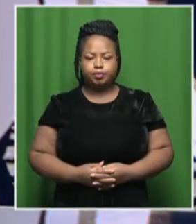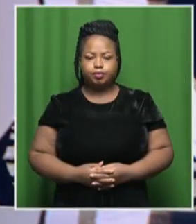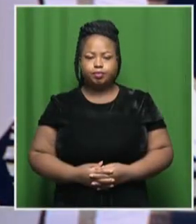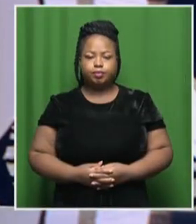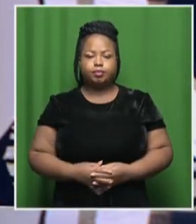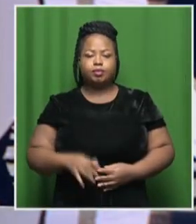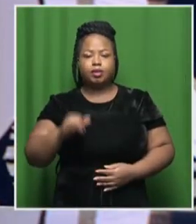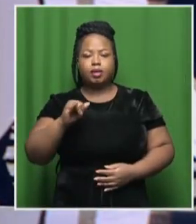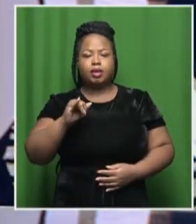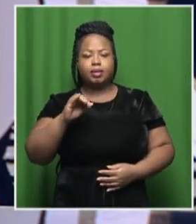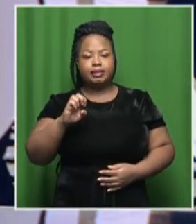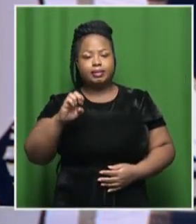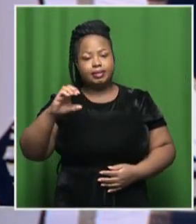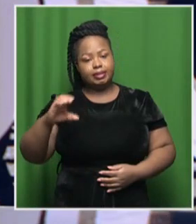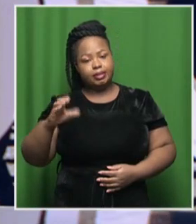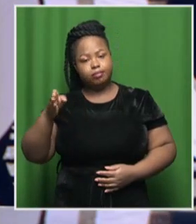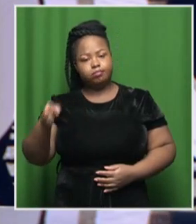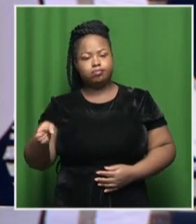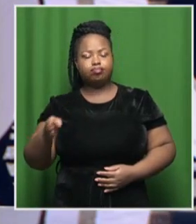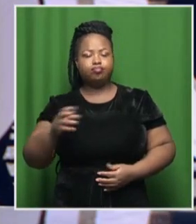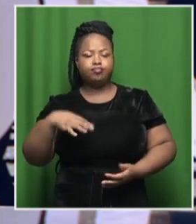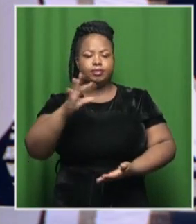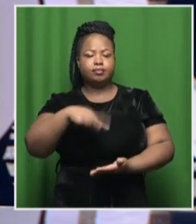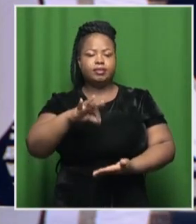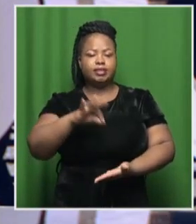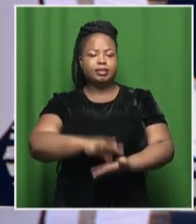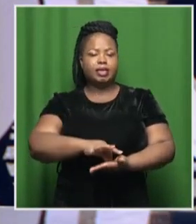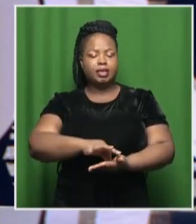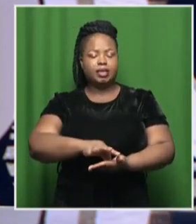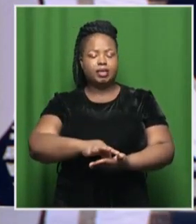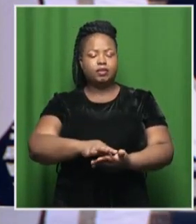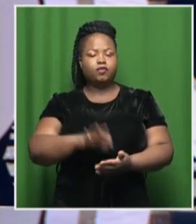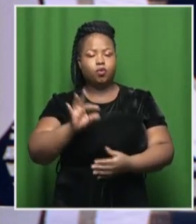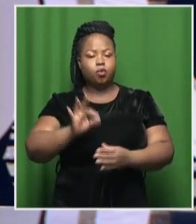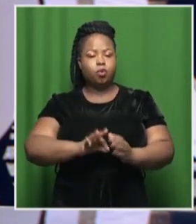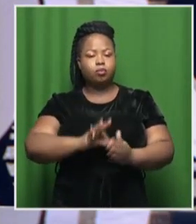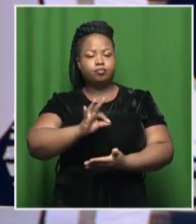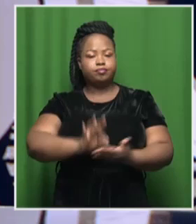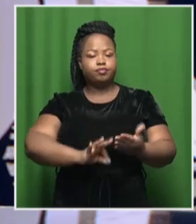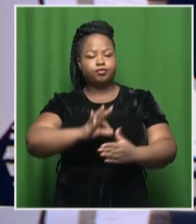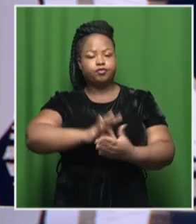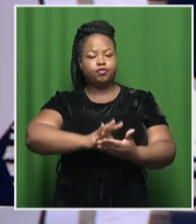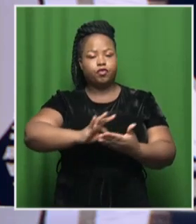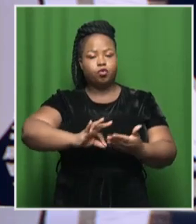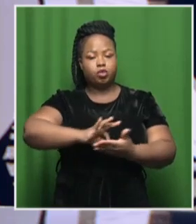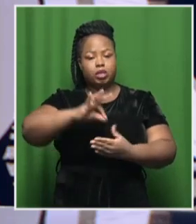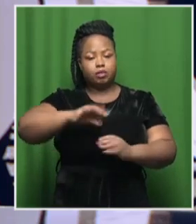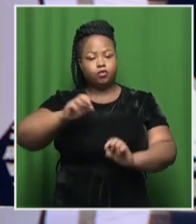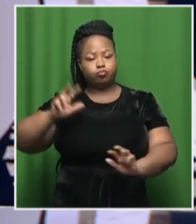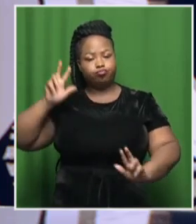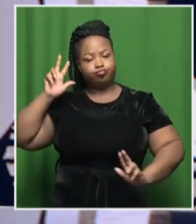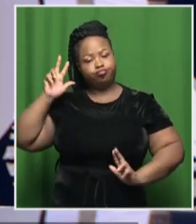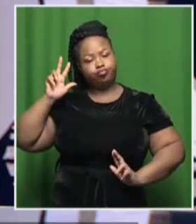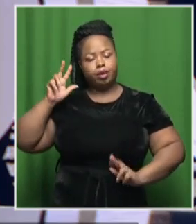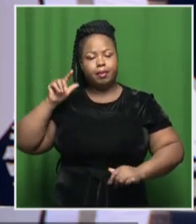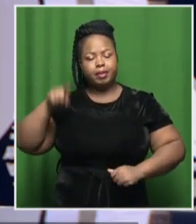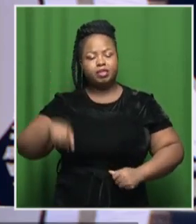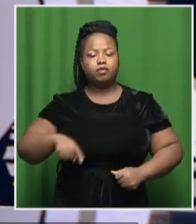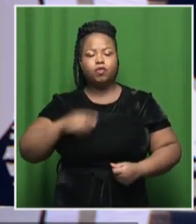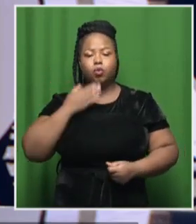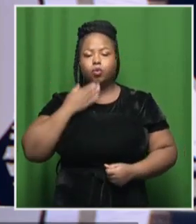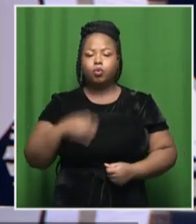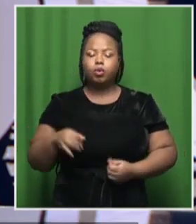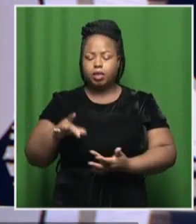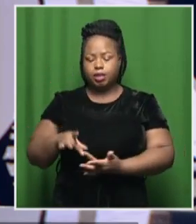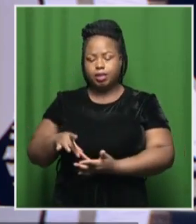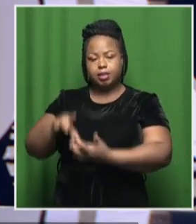Now, the Electoral Commission is hosting the signing of the Electoral Code of Conduct by political parties and independent candidates contesting